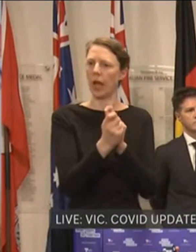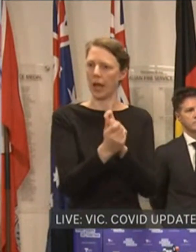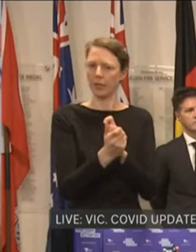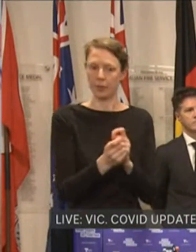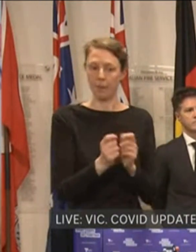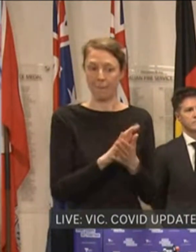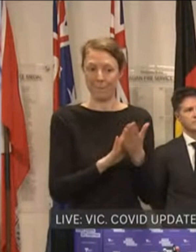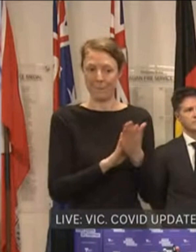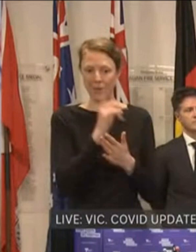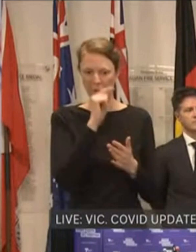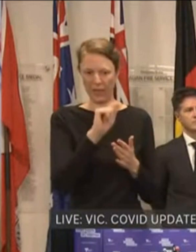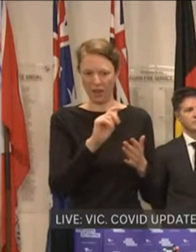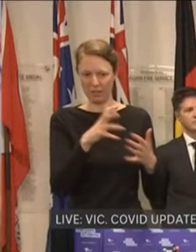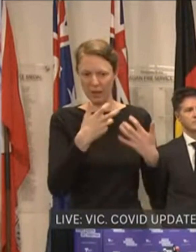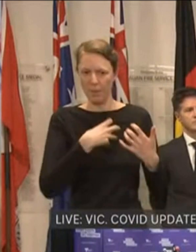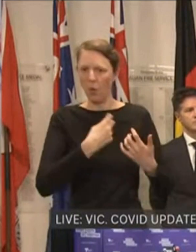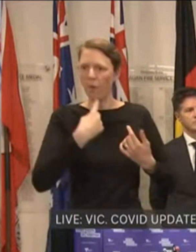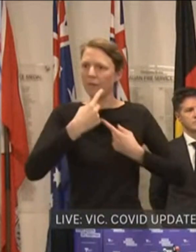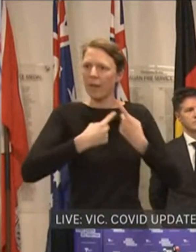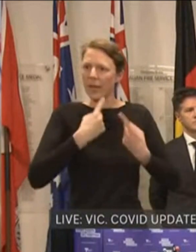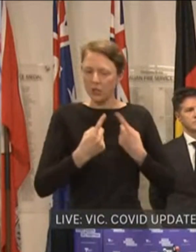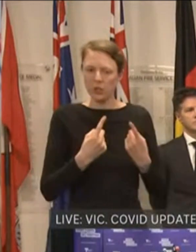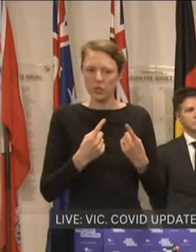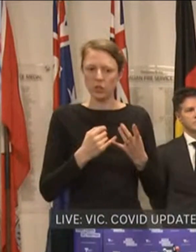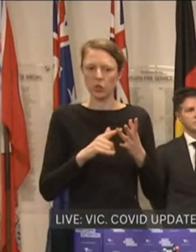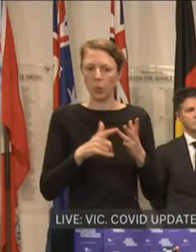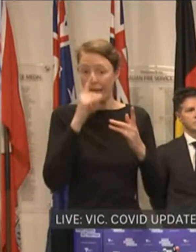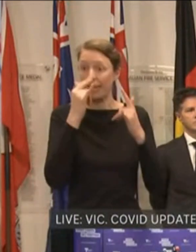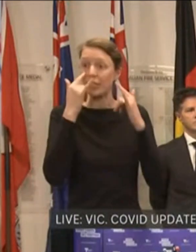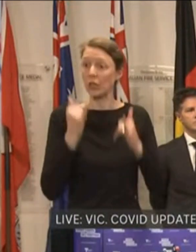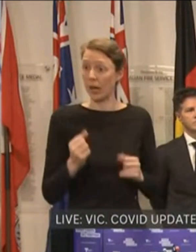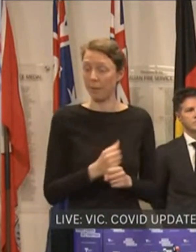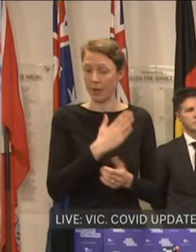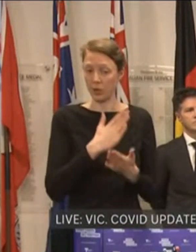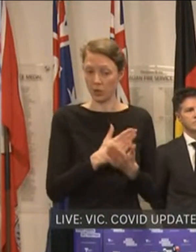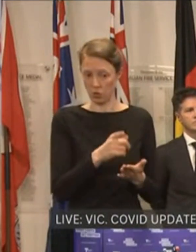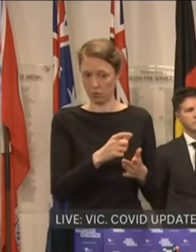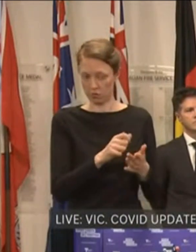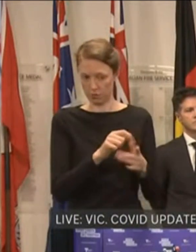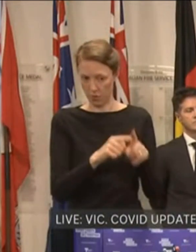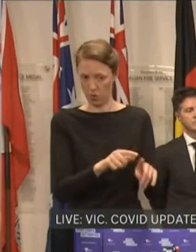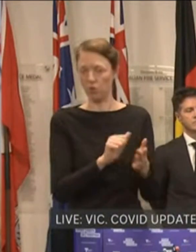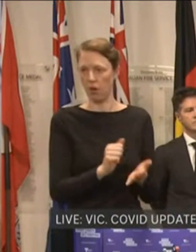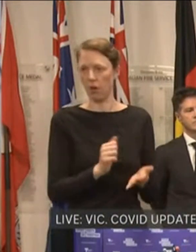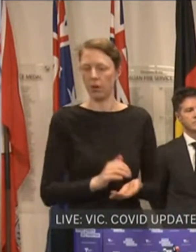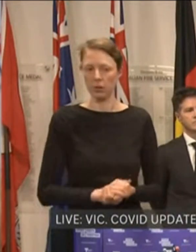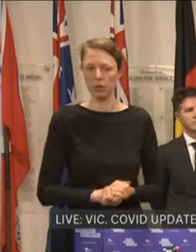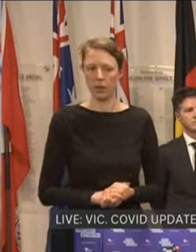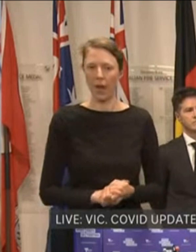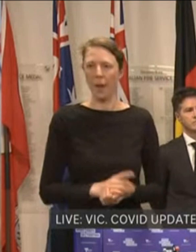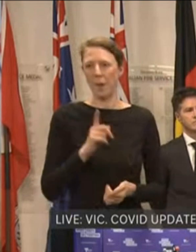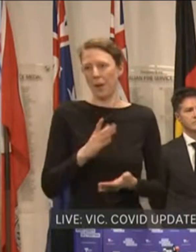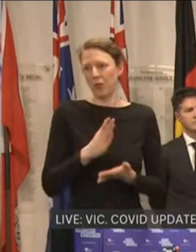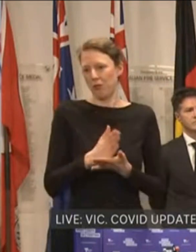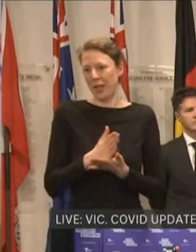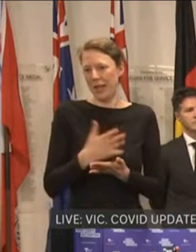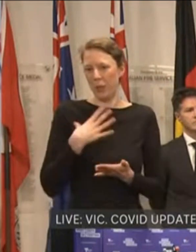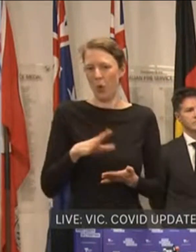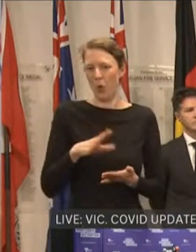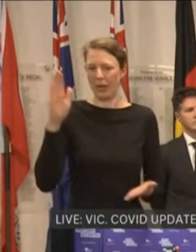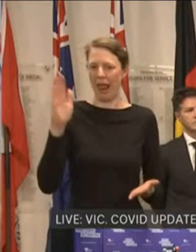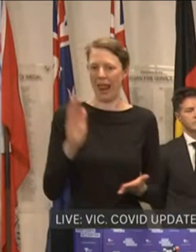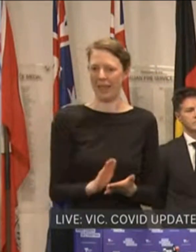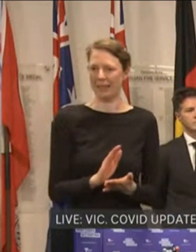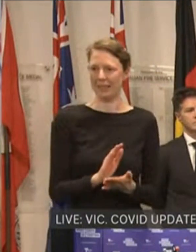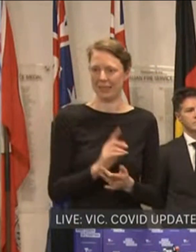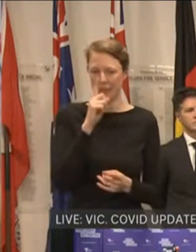healthcare that can only be provided in some of the facilities in New South Wales, because we have to, that is the right thing to do.